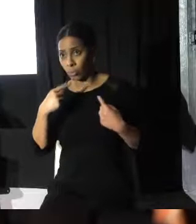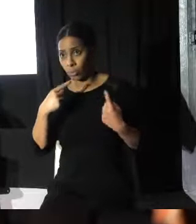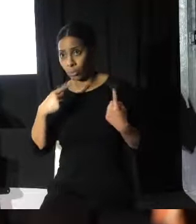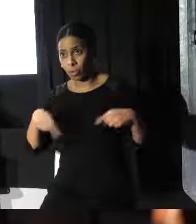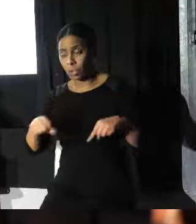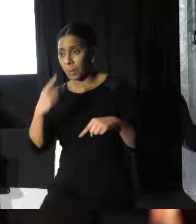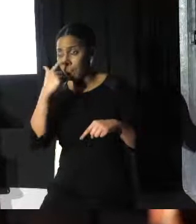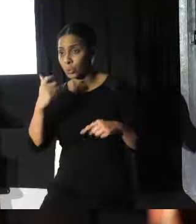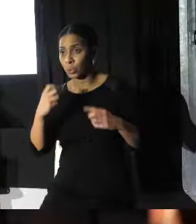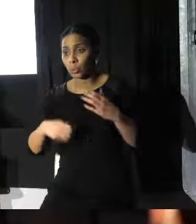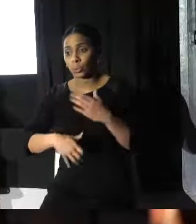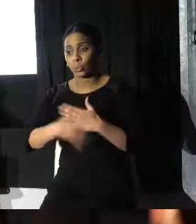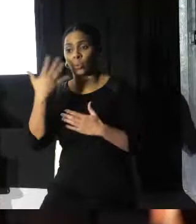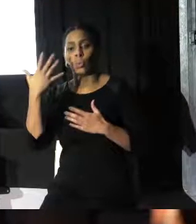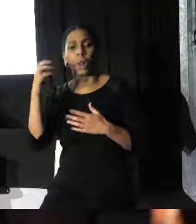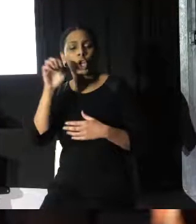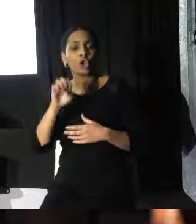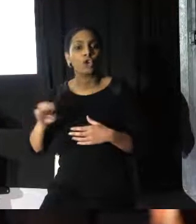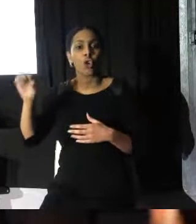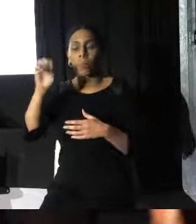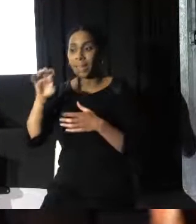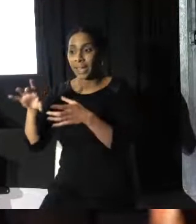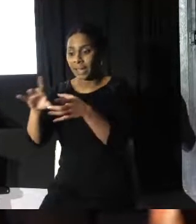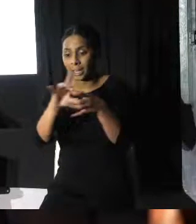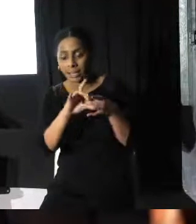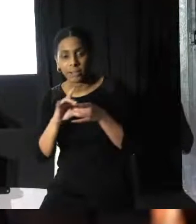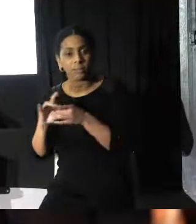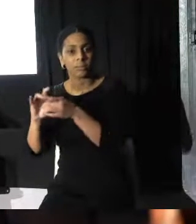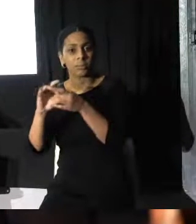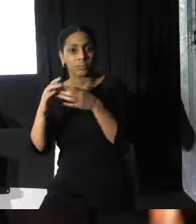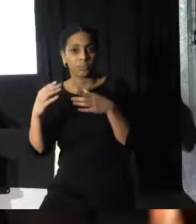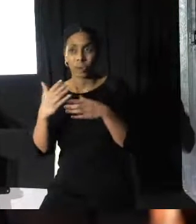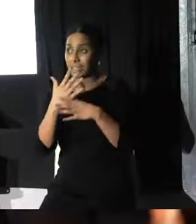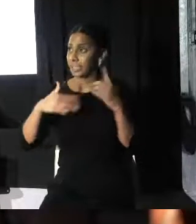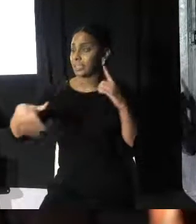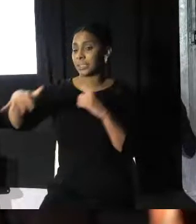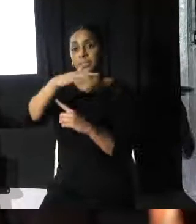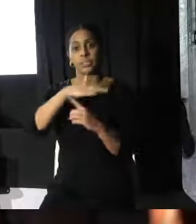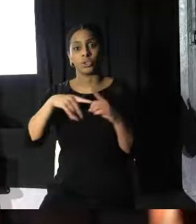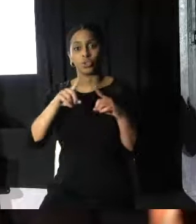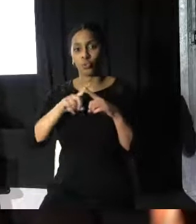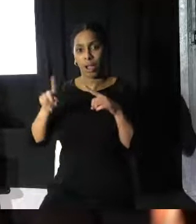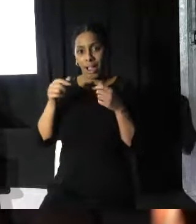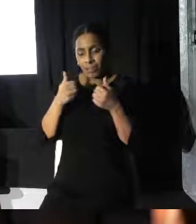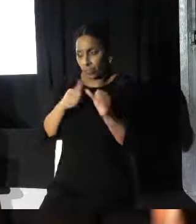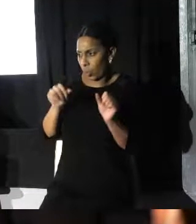European practice or a series of actions at the European level on these questions?